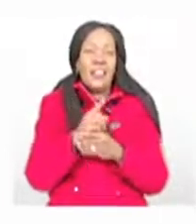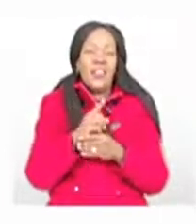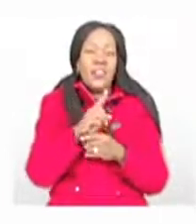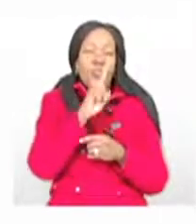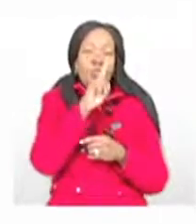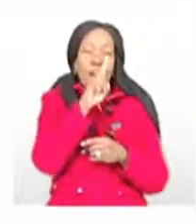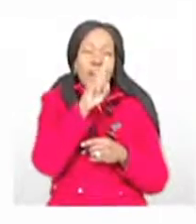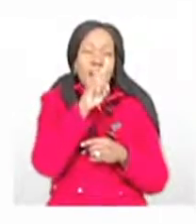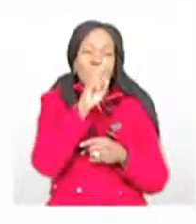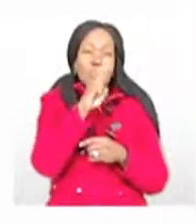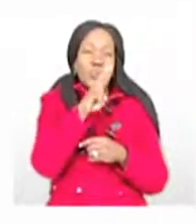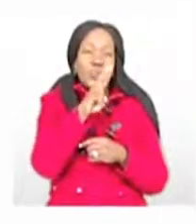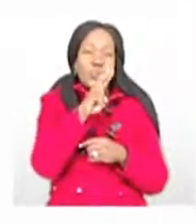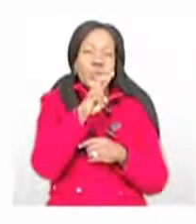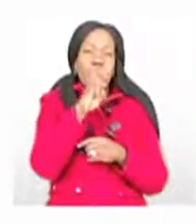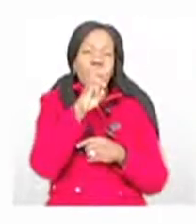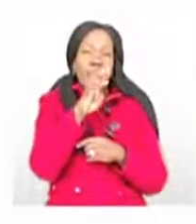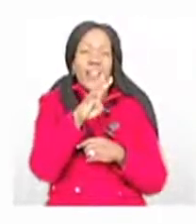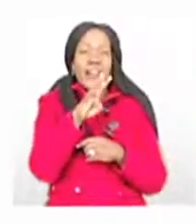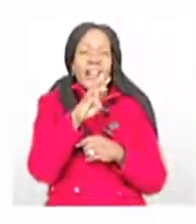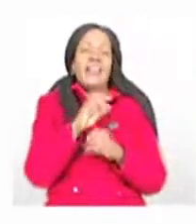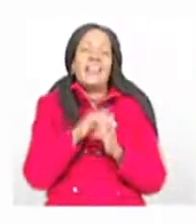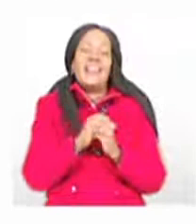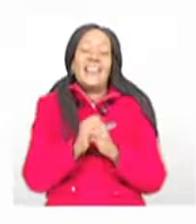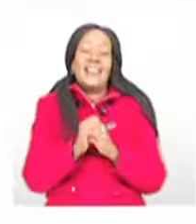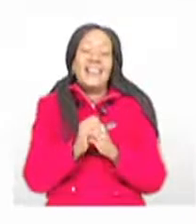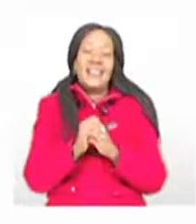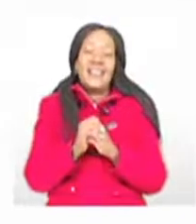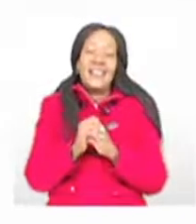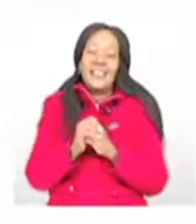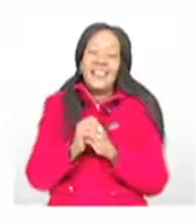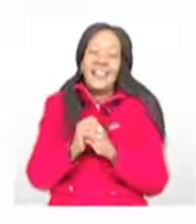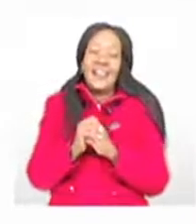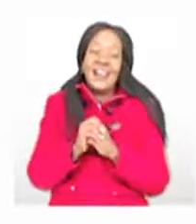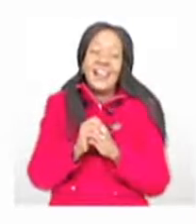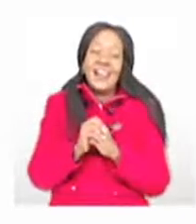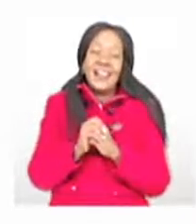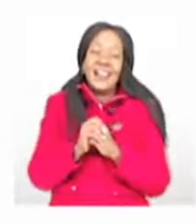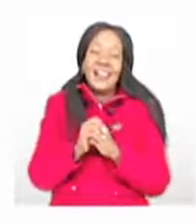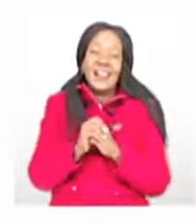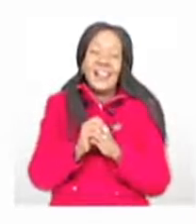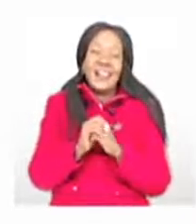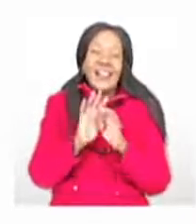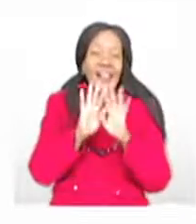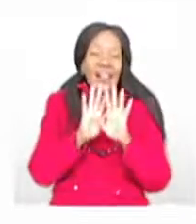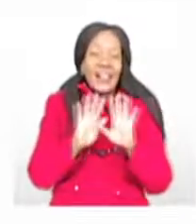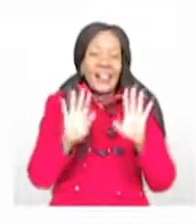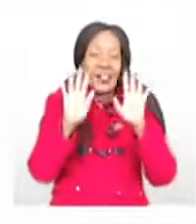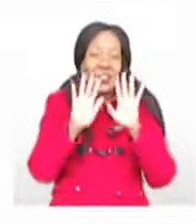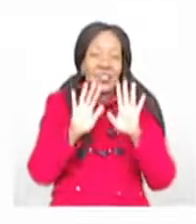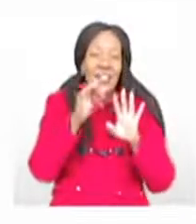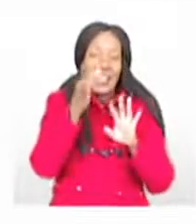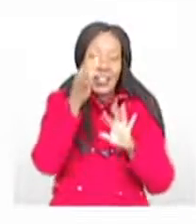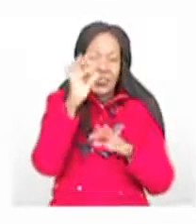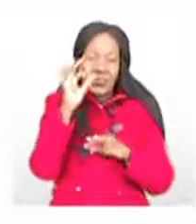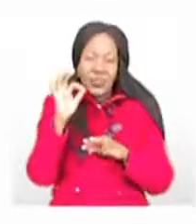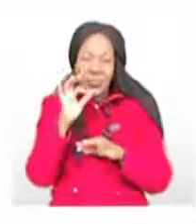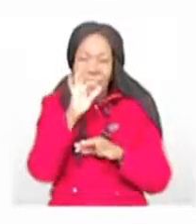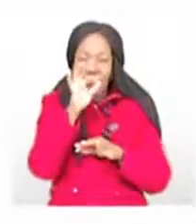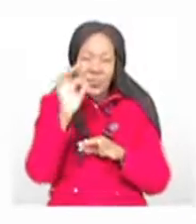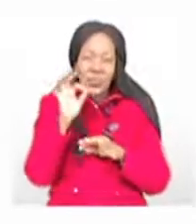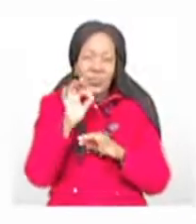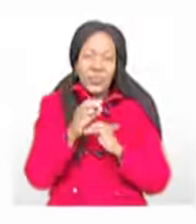1, 2, 3. Now color in those fleas